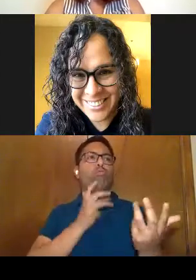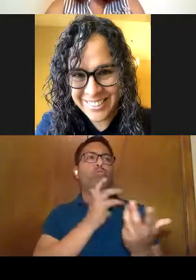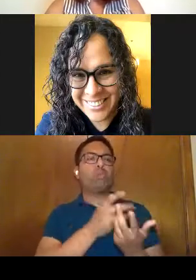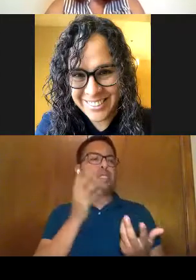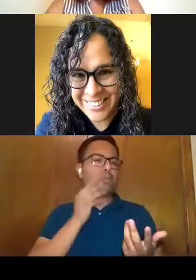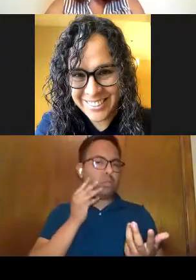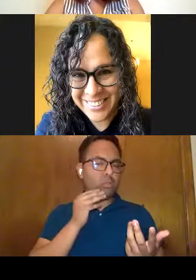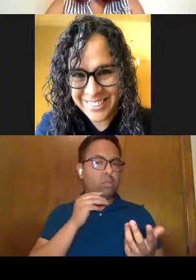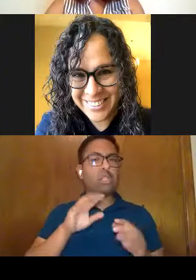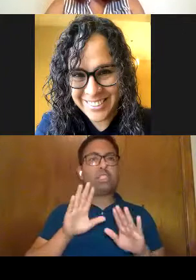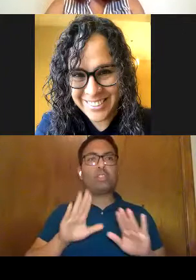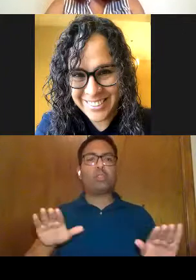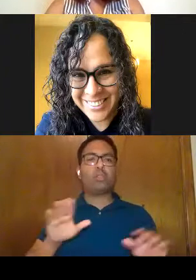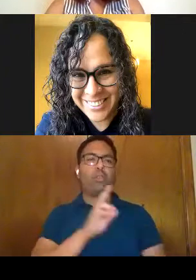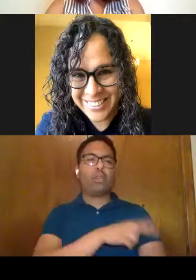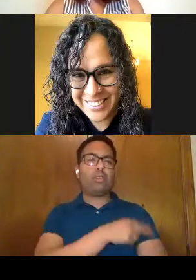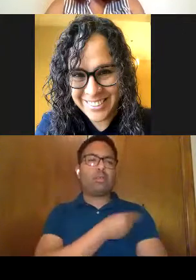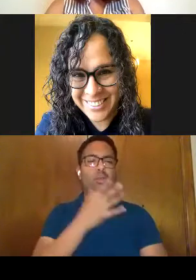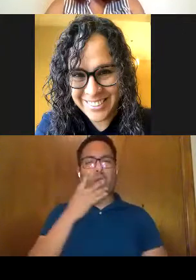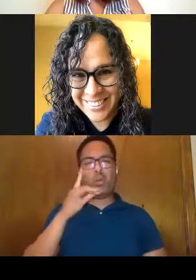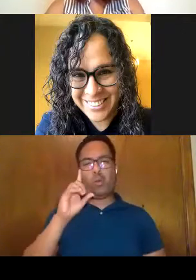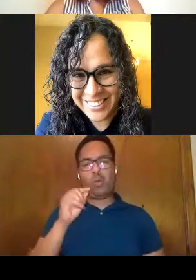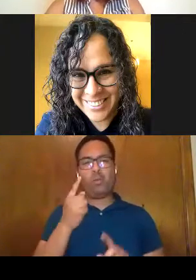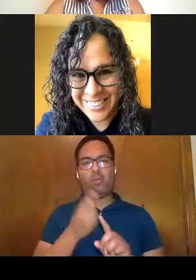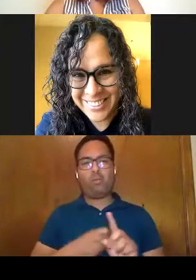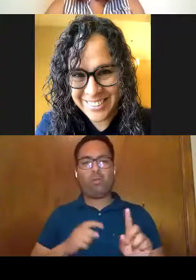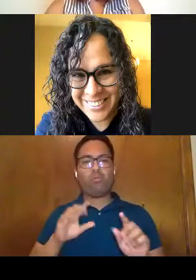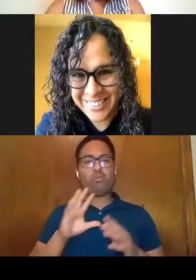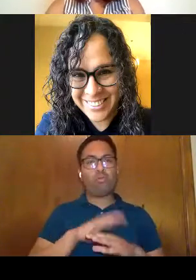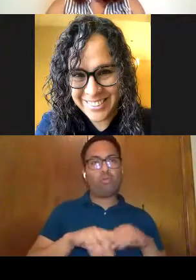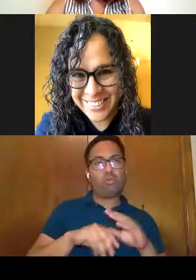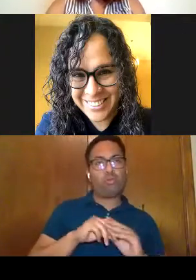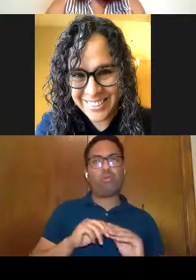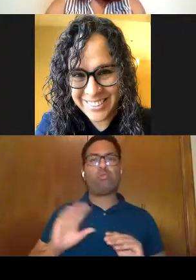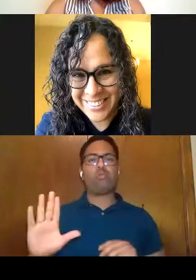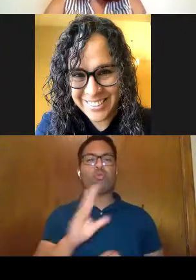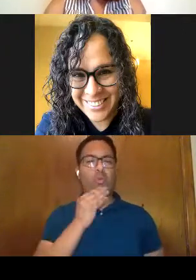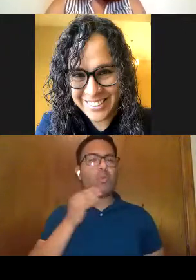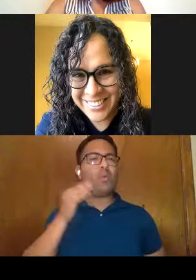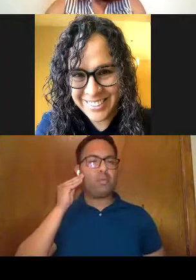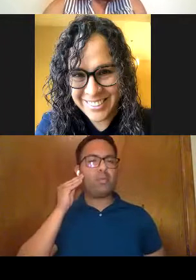Hospital Colorado, just from the comfort and convenience of your own home.